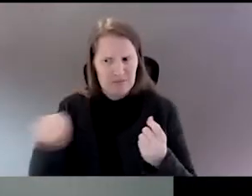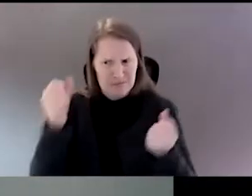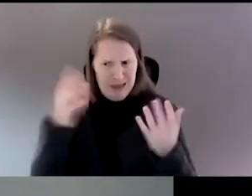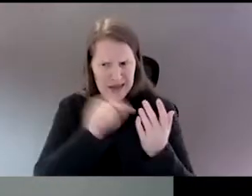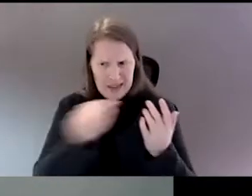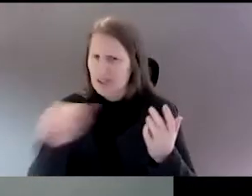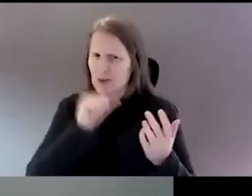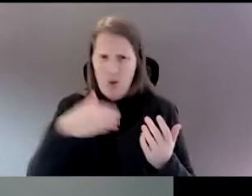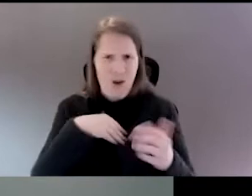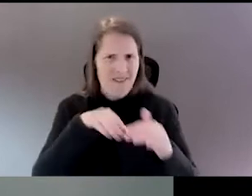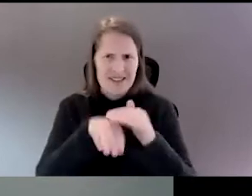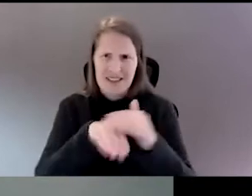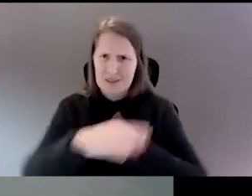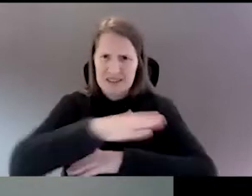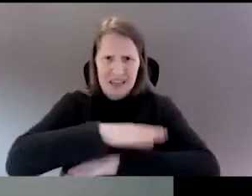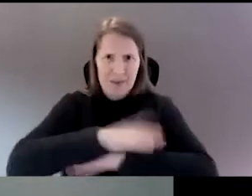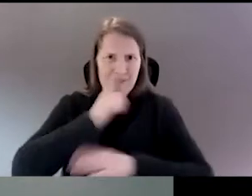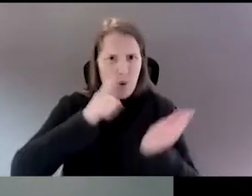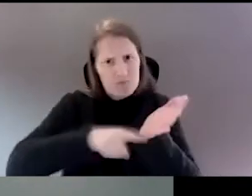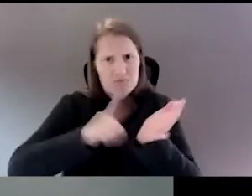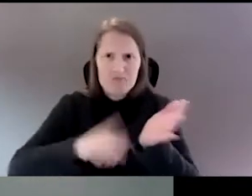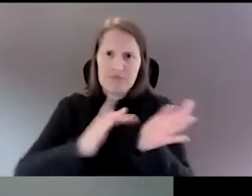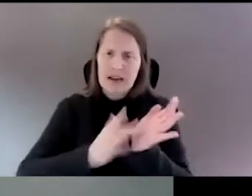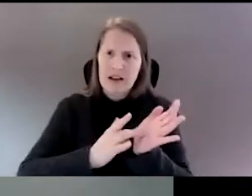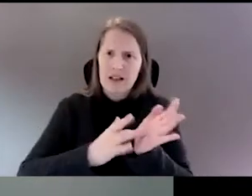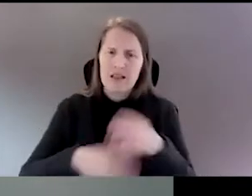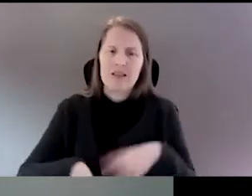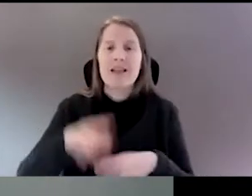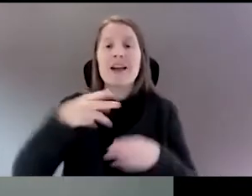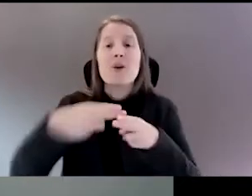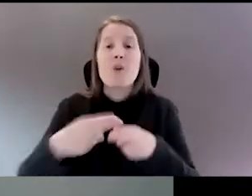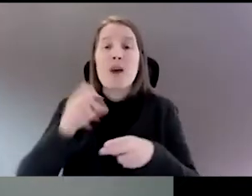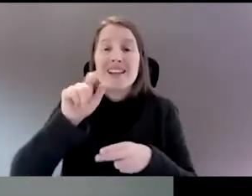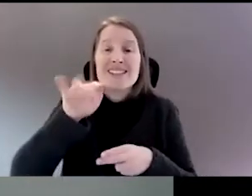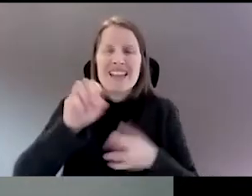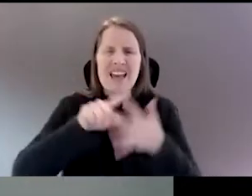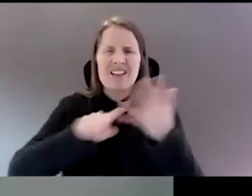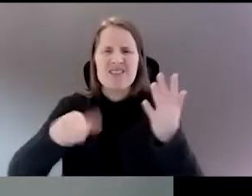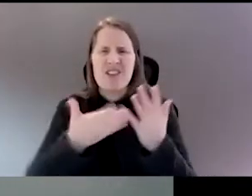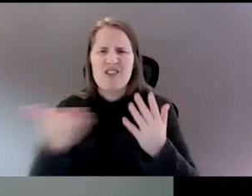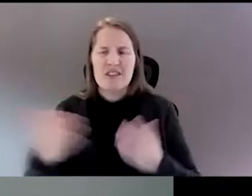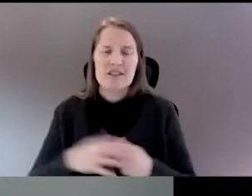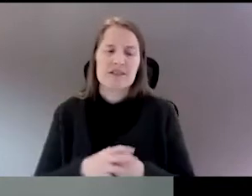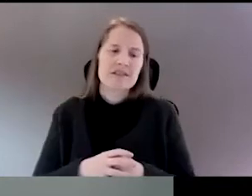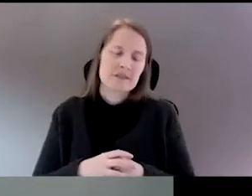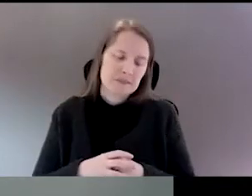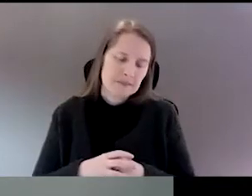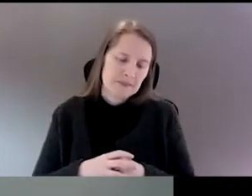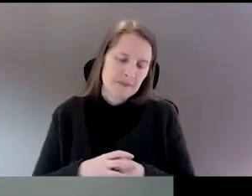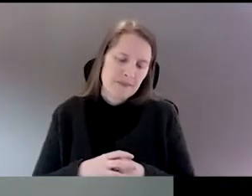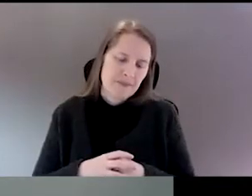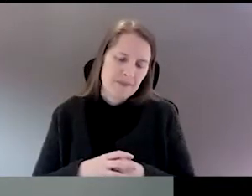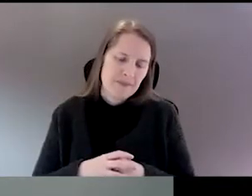examination tables. Such as weight scales and other things like that. Um, and I want to increase